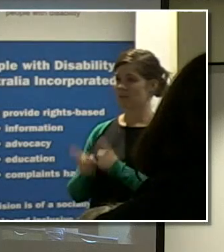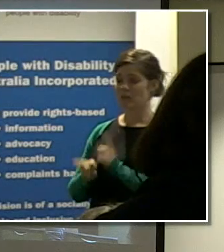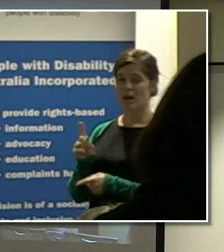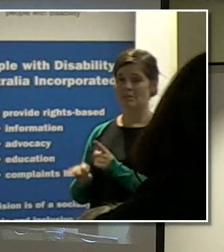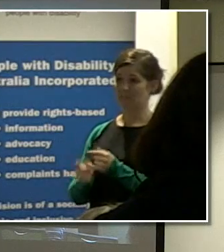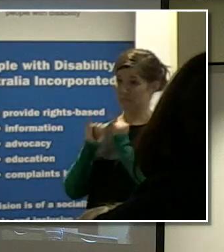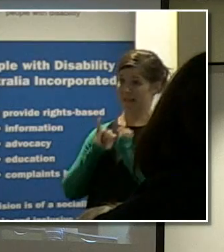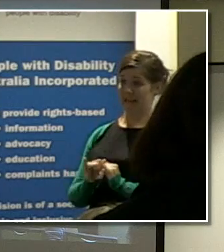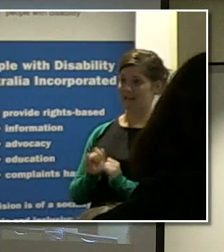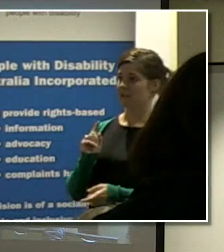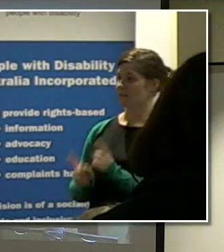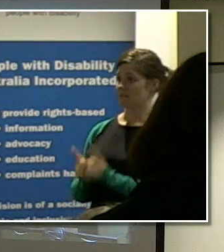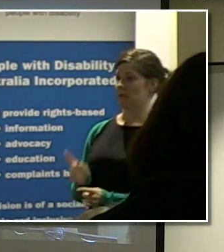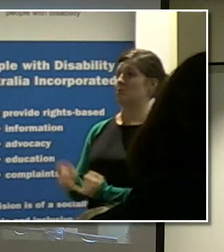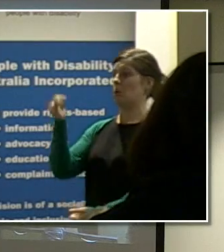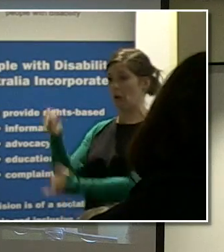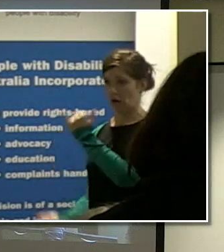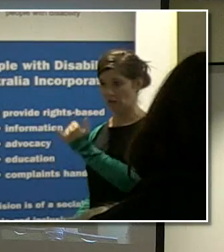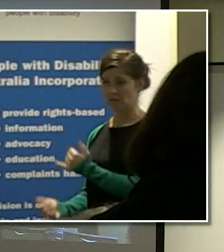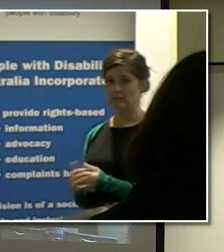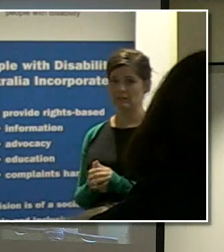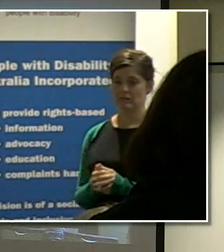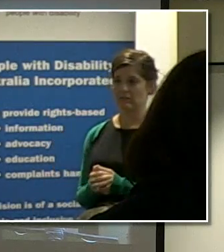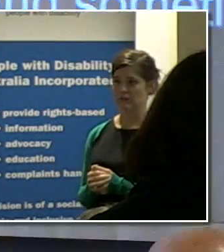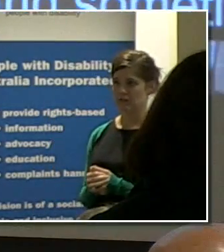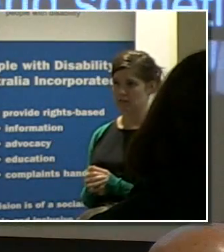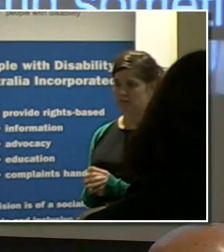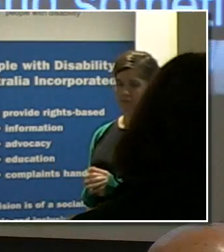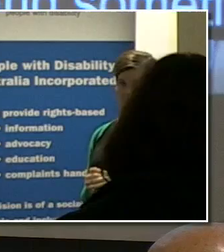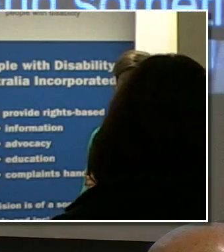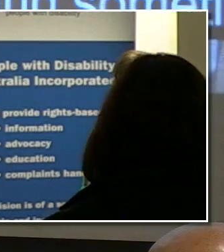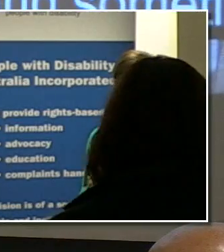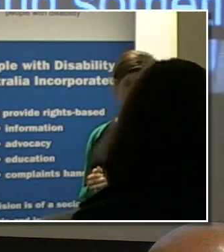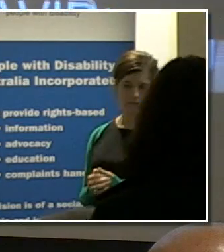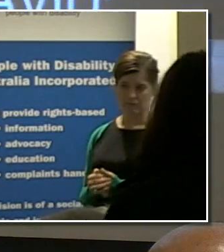and sometimes even worse? Sure.